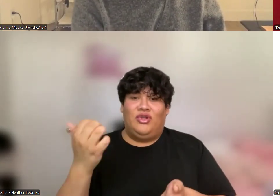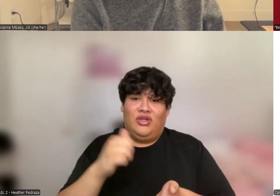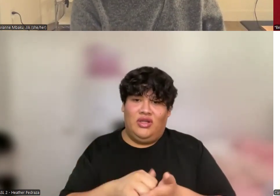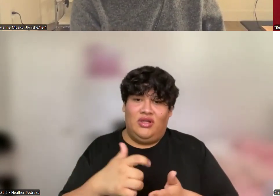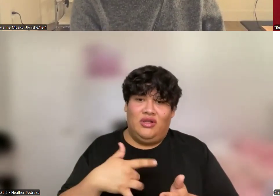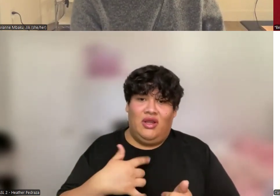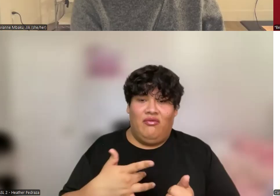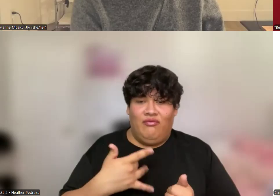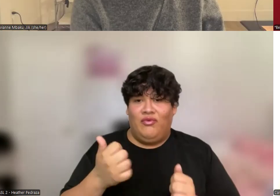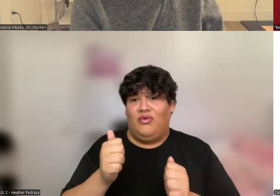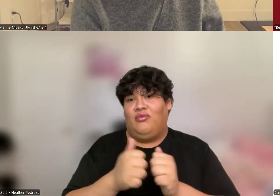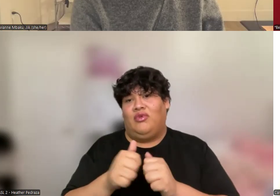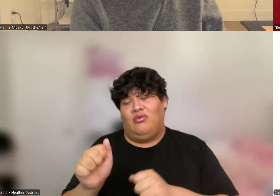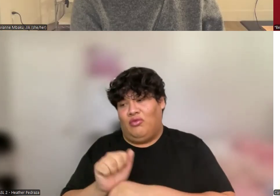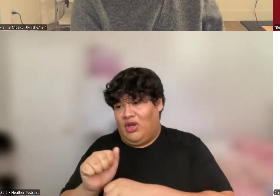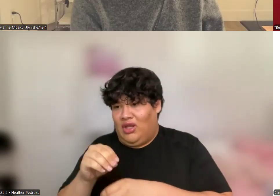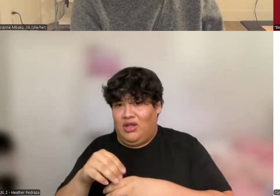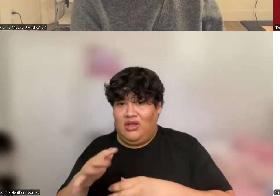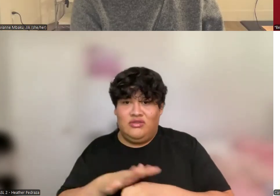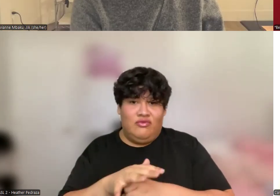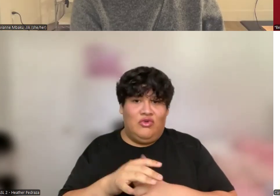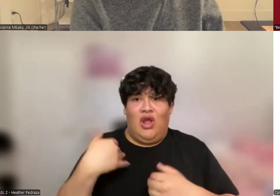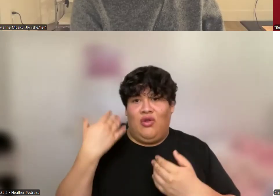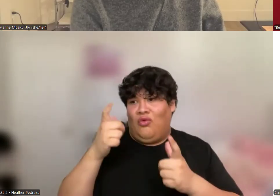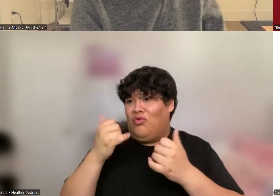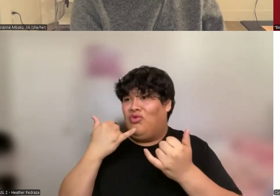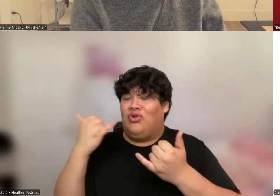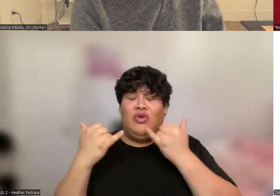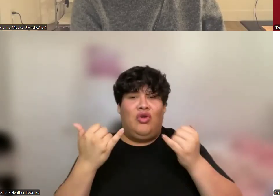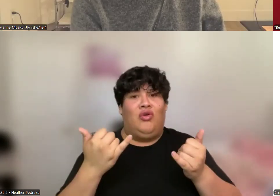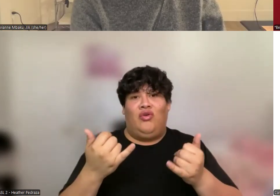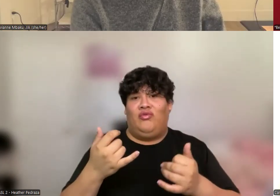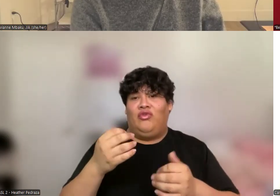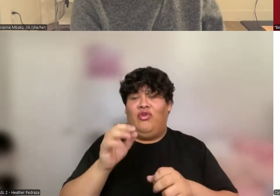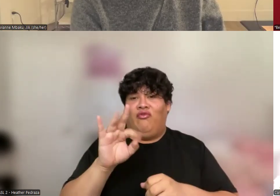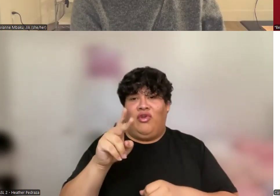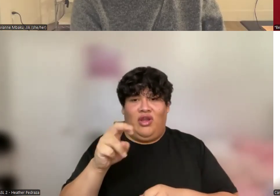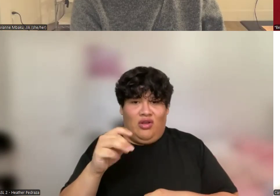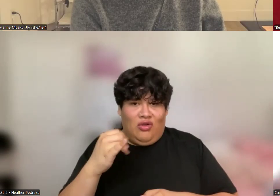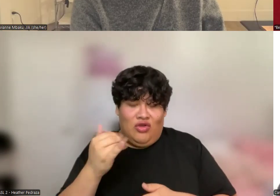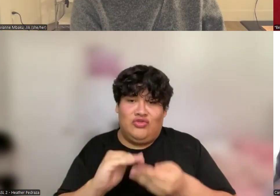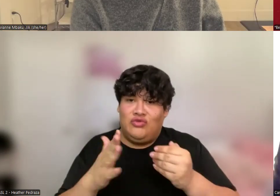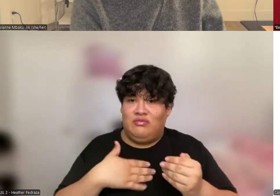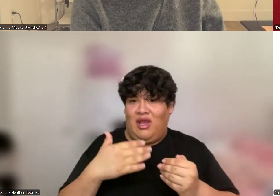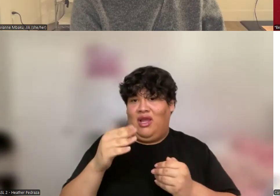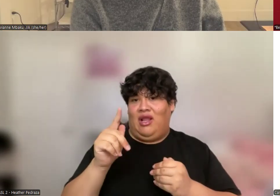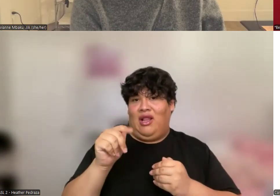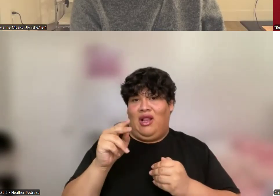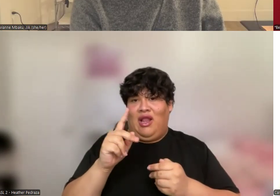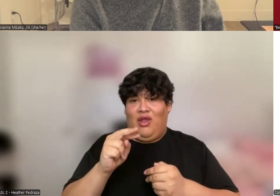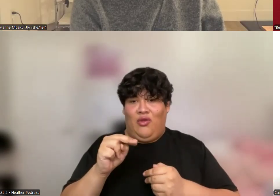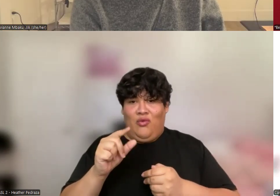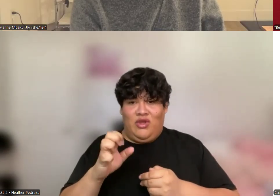physician and dealing with the multiple plans, like I don't even know who to freaking call, excuse my language. Like it's very hard to figure out for